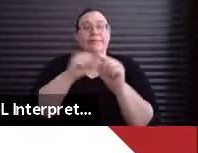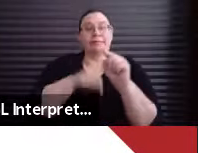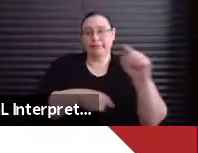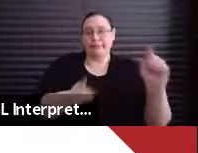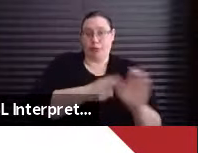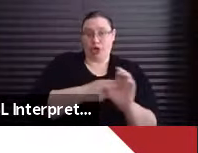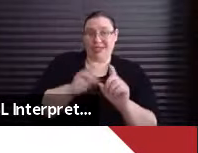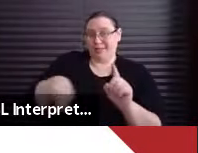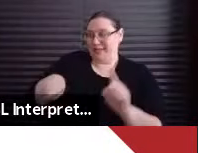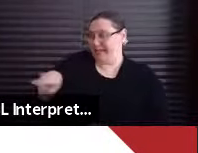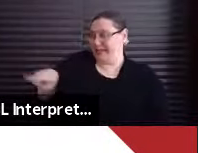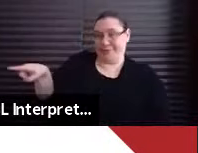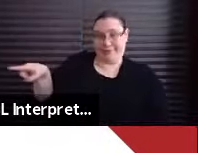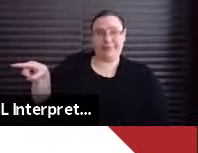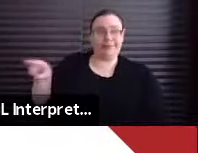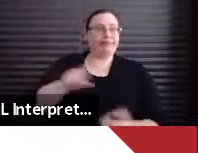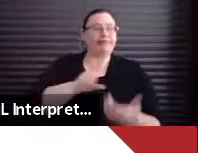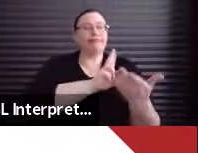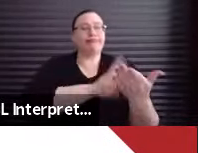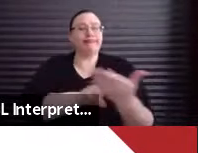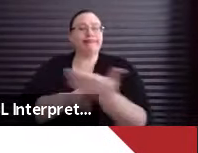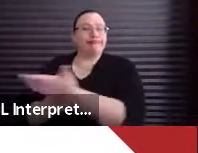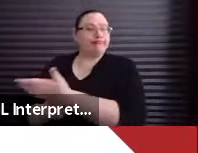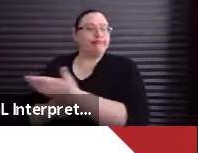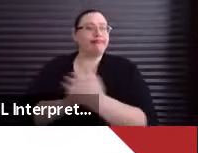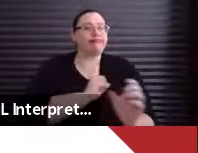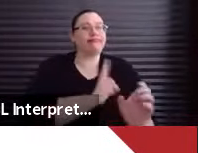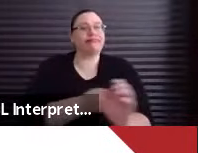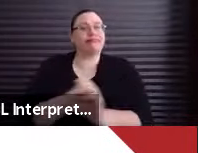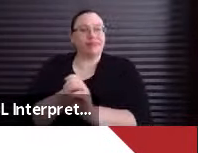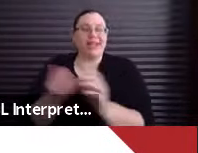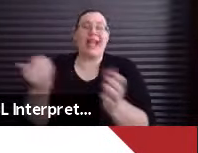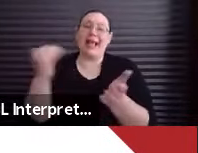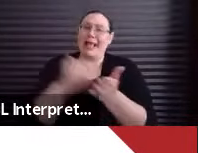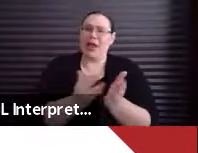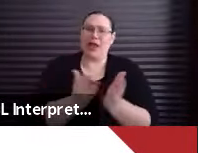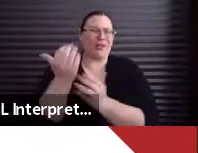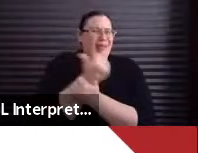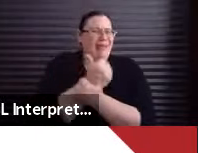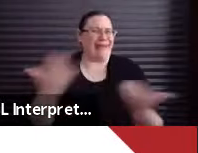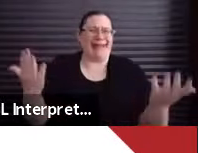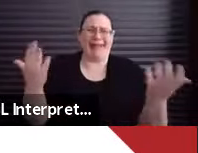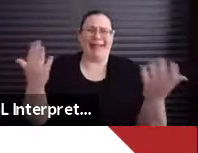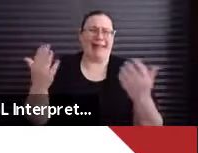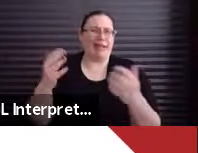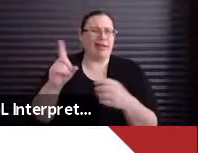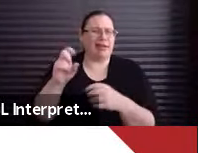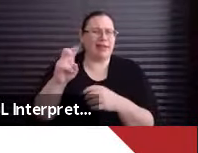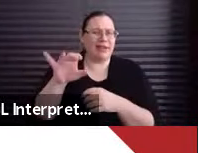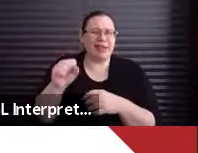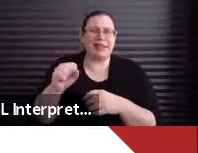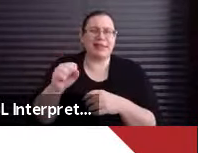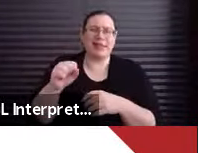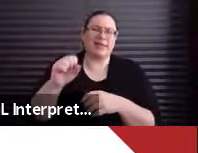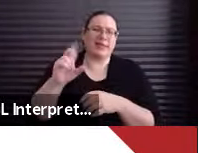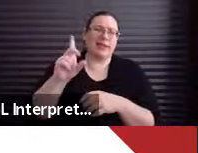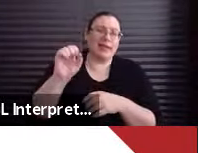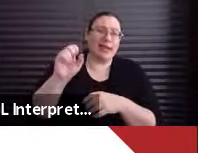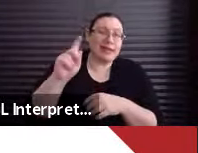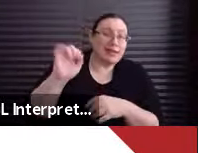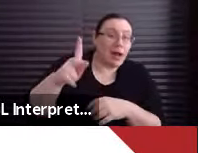in and join and participate in that meeting via, again, any of those devices, desktop, laptop,